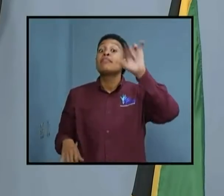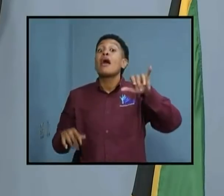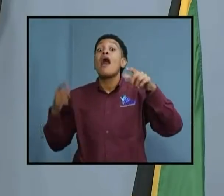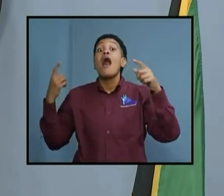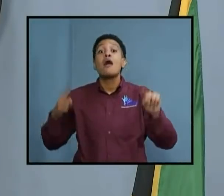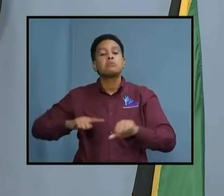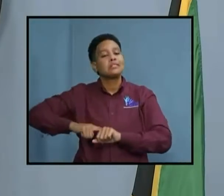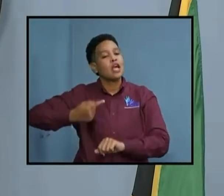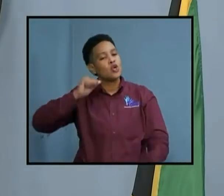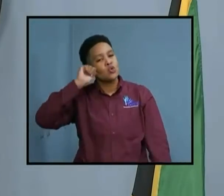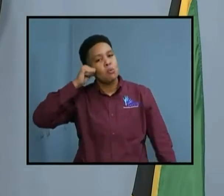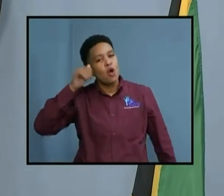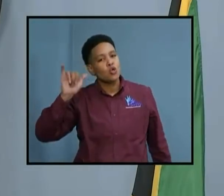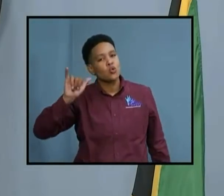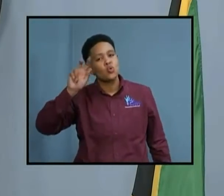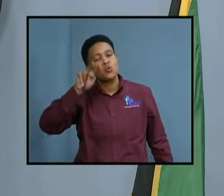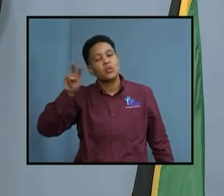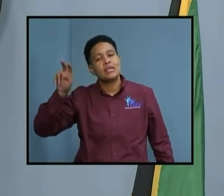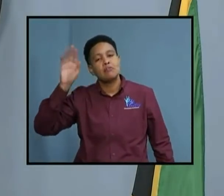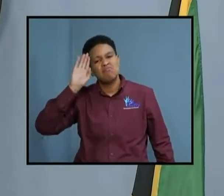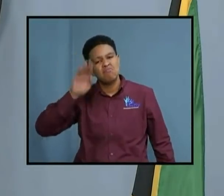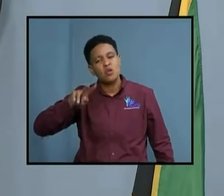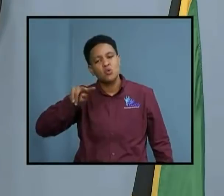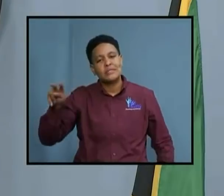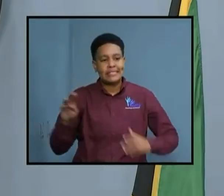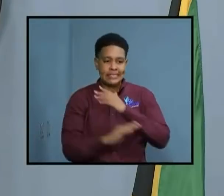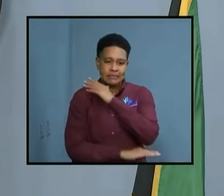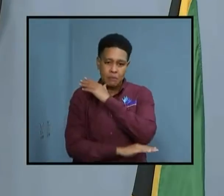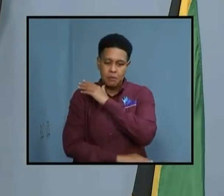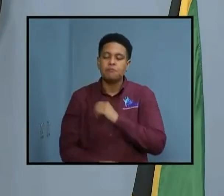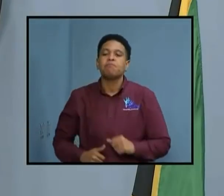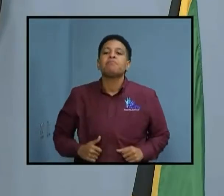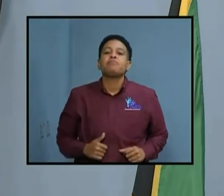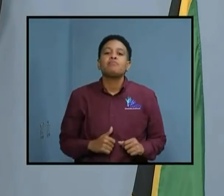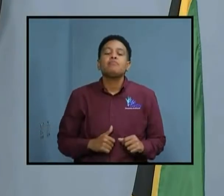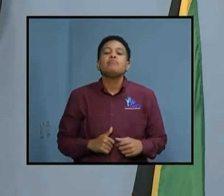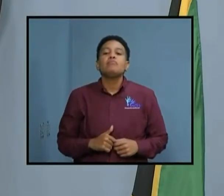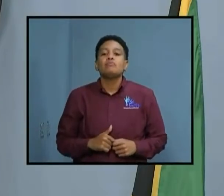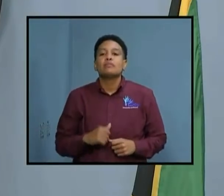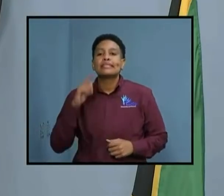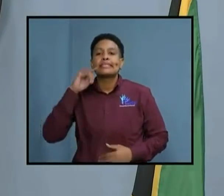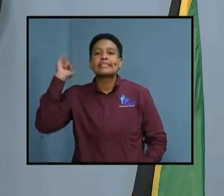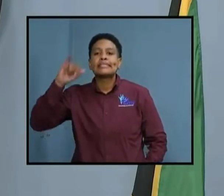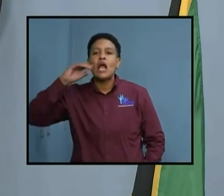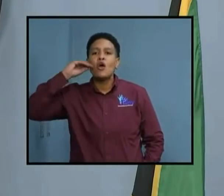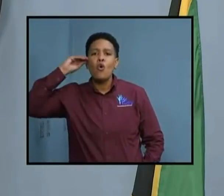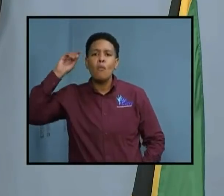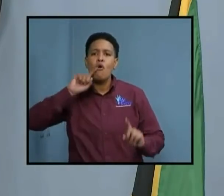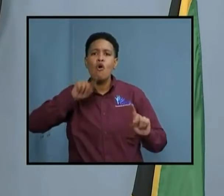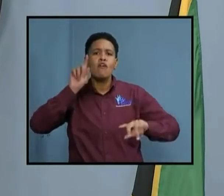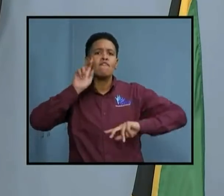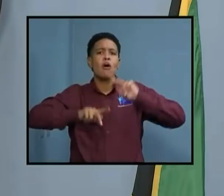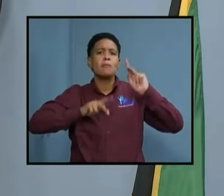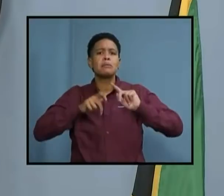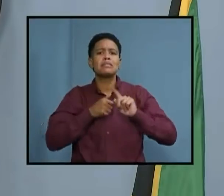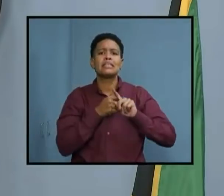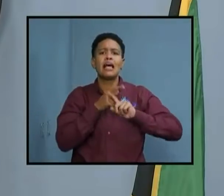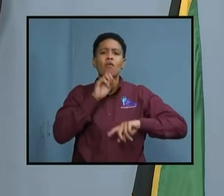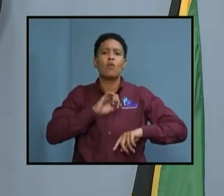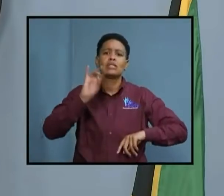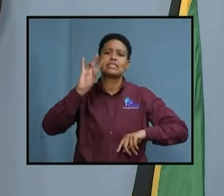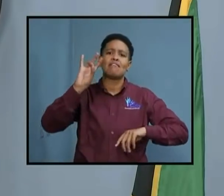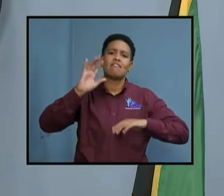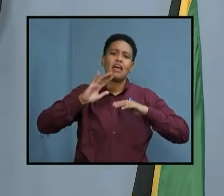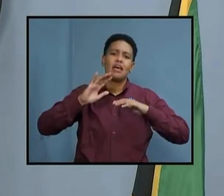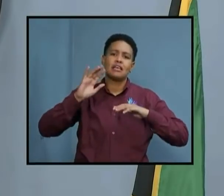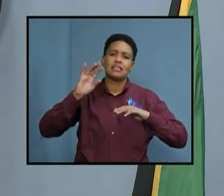effect tomorrow as well, to the 22nd of September. The stay-at-home orders for persons 75